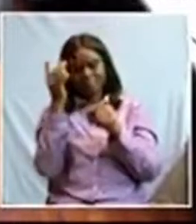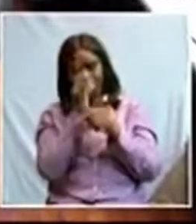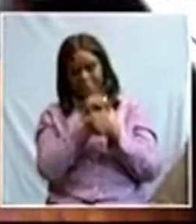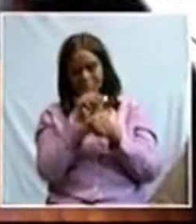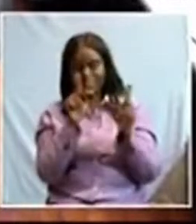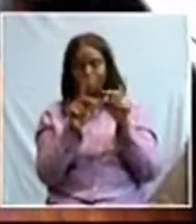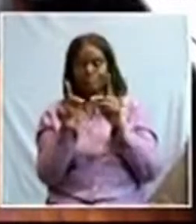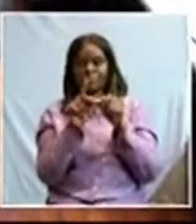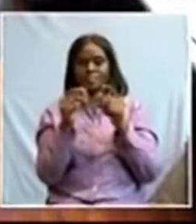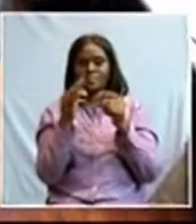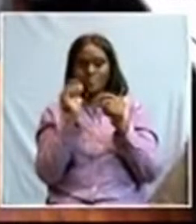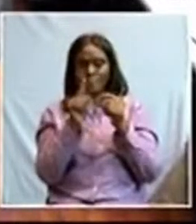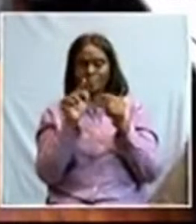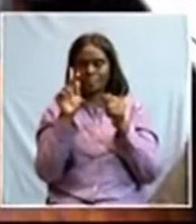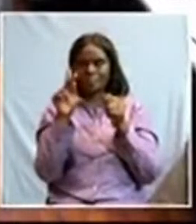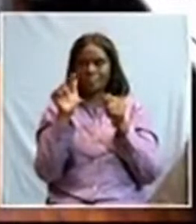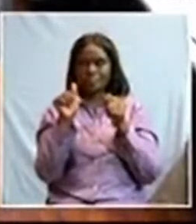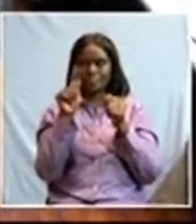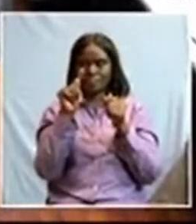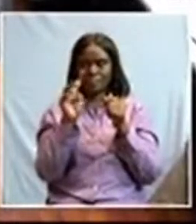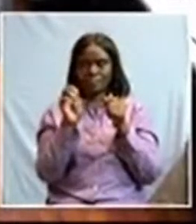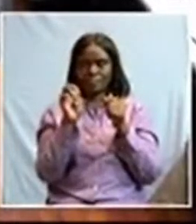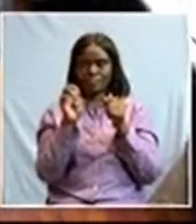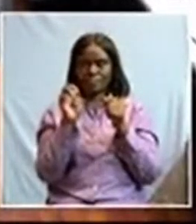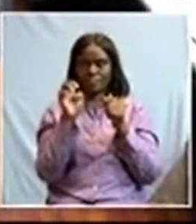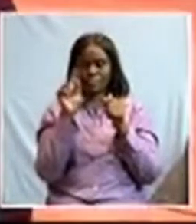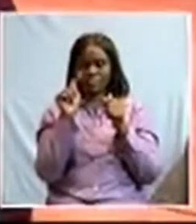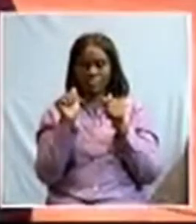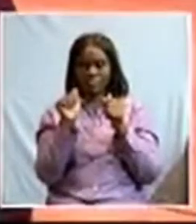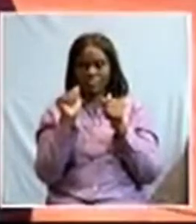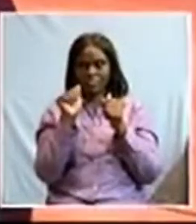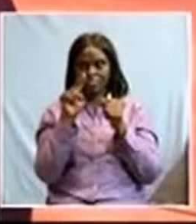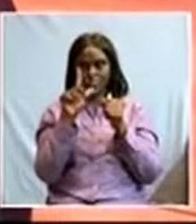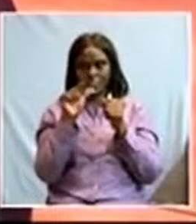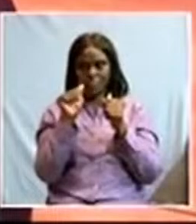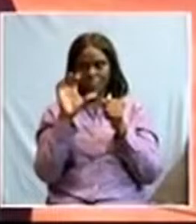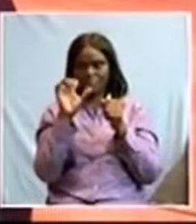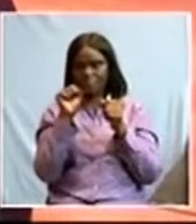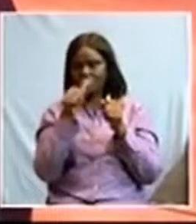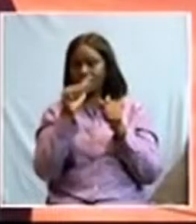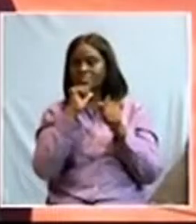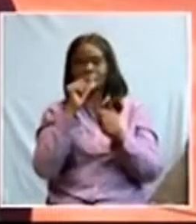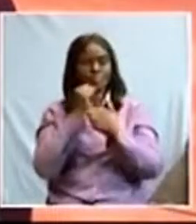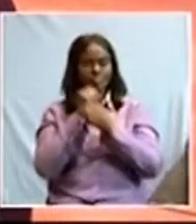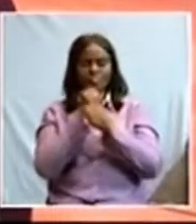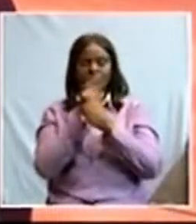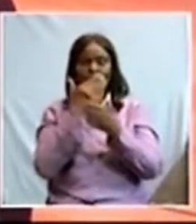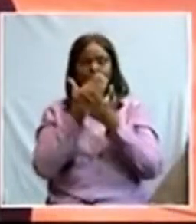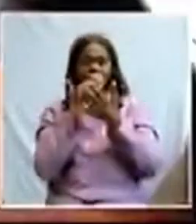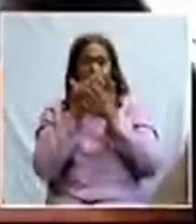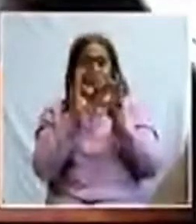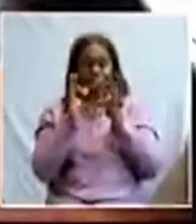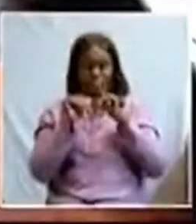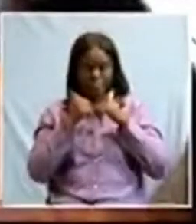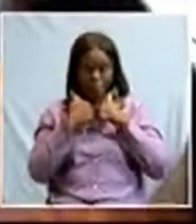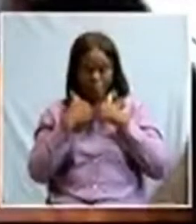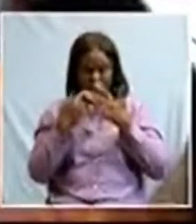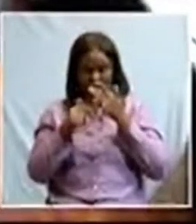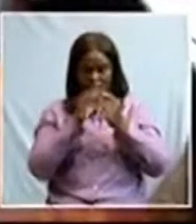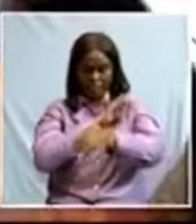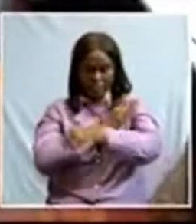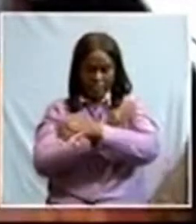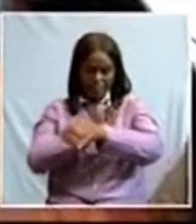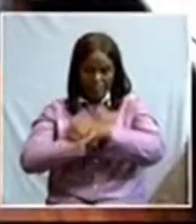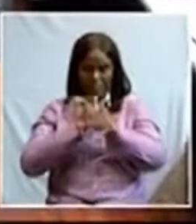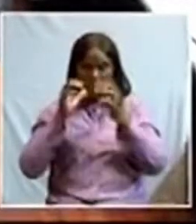of Katetaula. So CS, you are not doing very well. If we had that power as